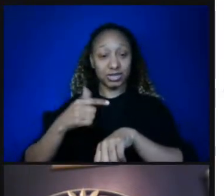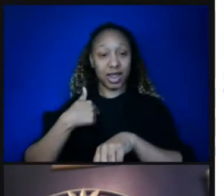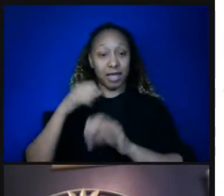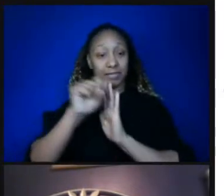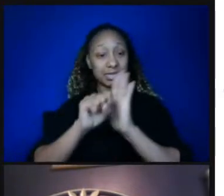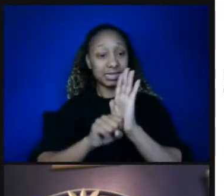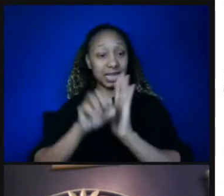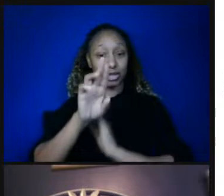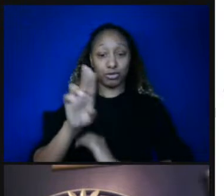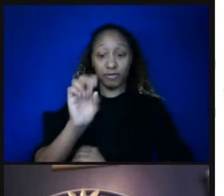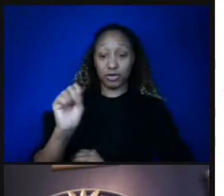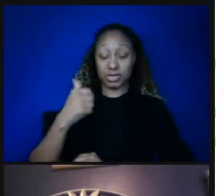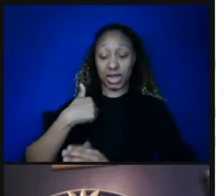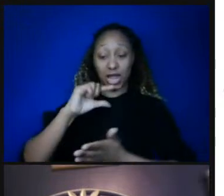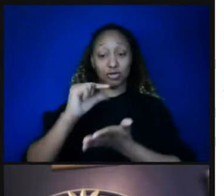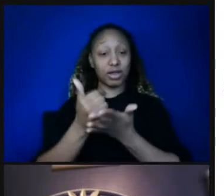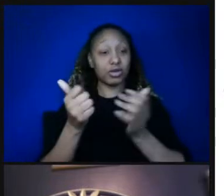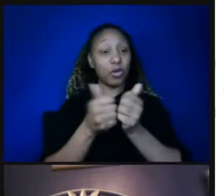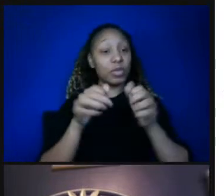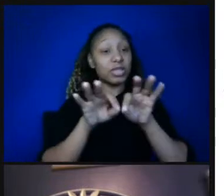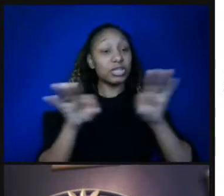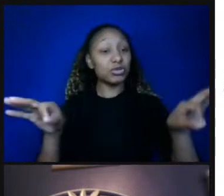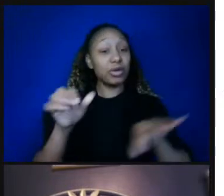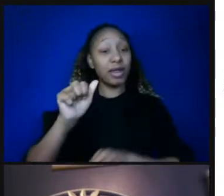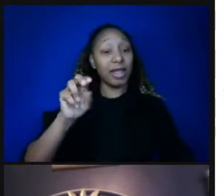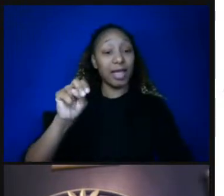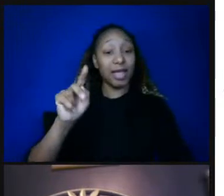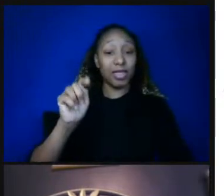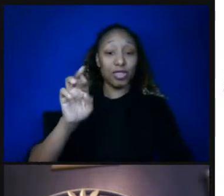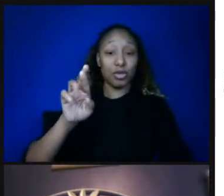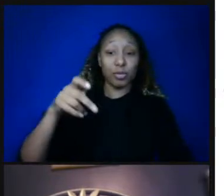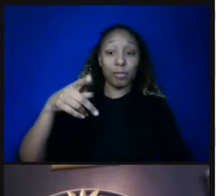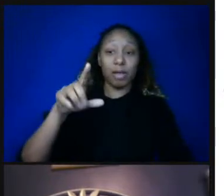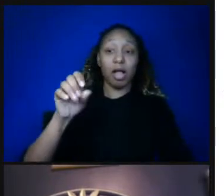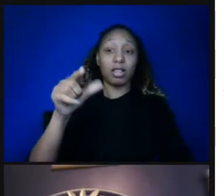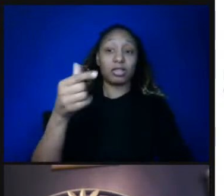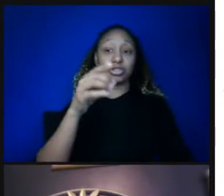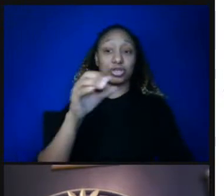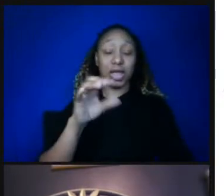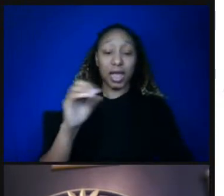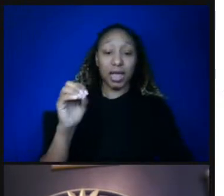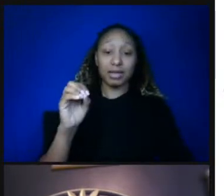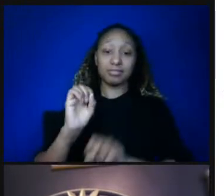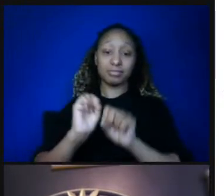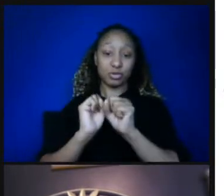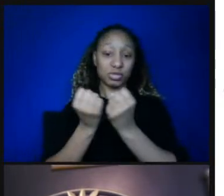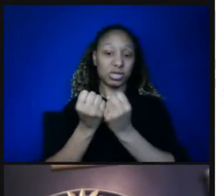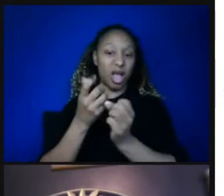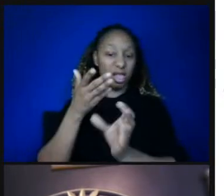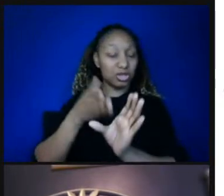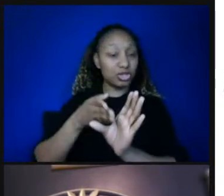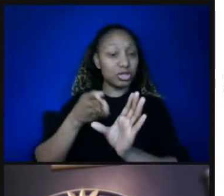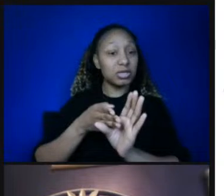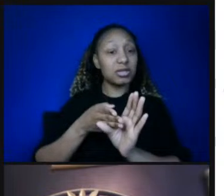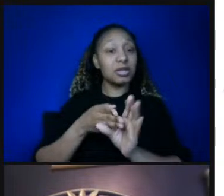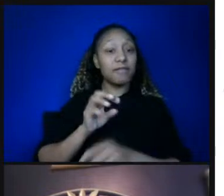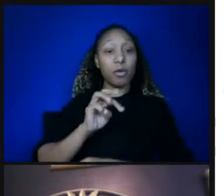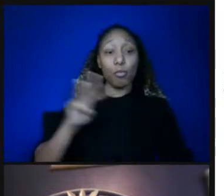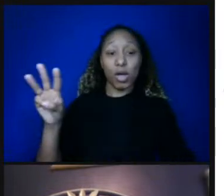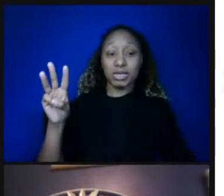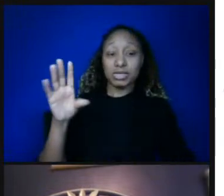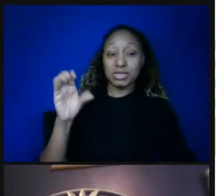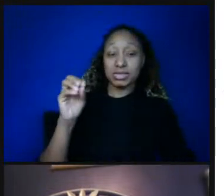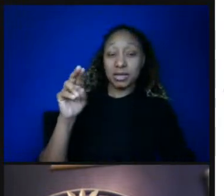University, graduating with a degree in anthropology, sociology, and from Western Connecticut State University,